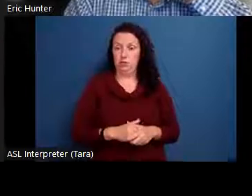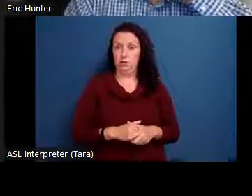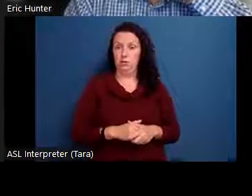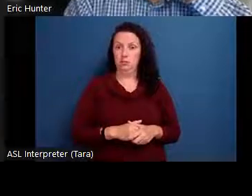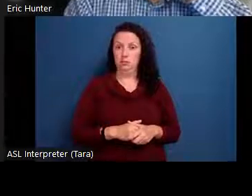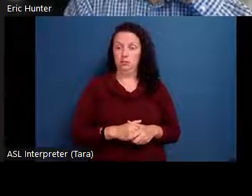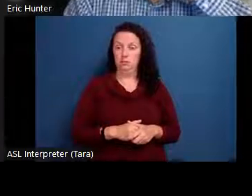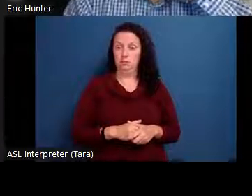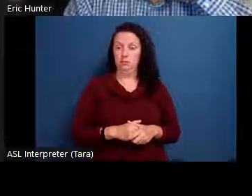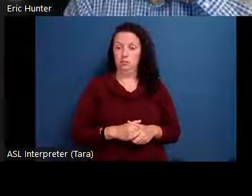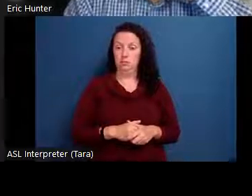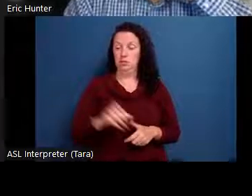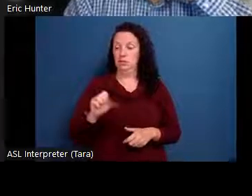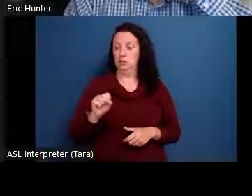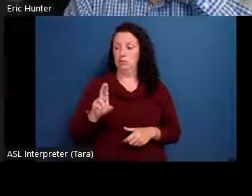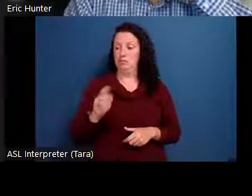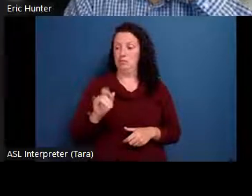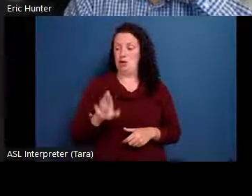Samira has said we keep